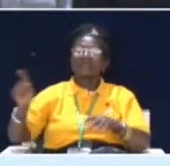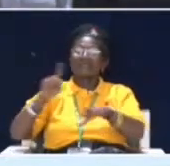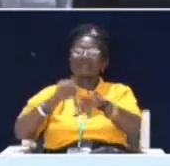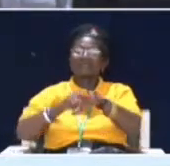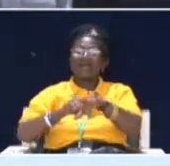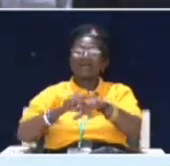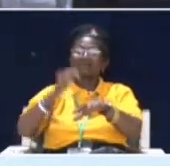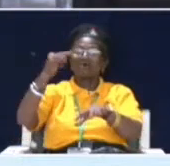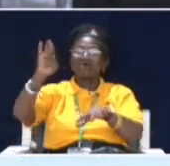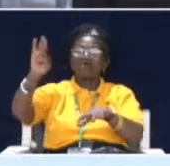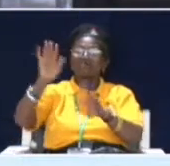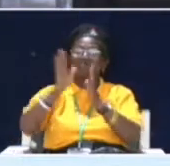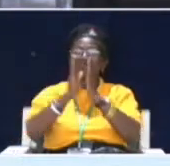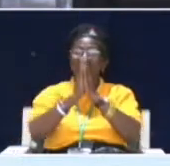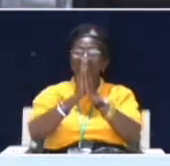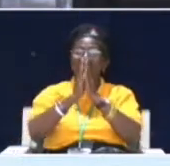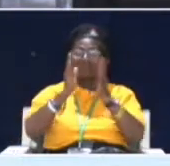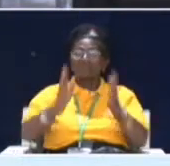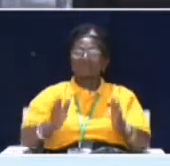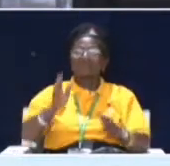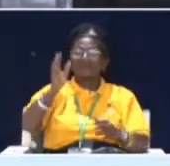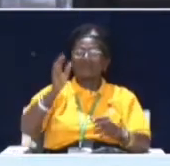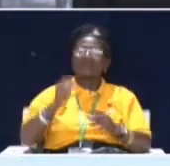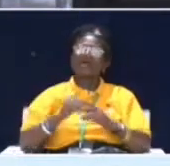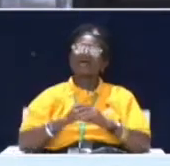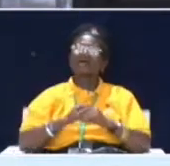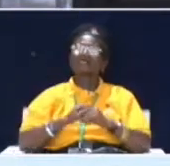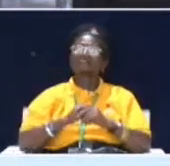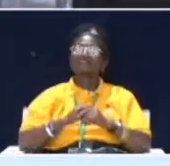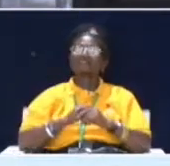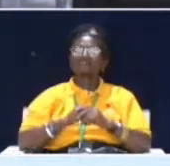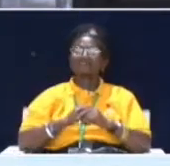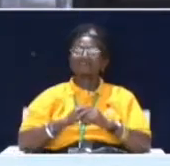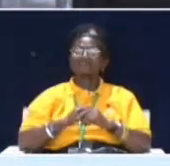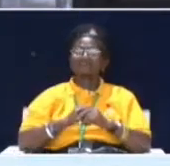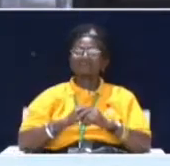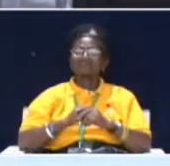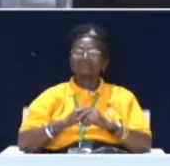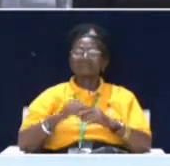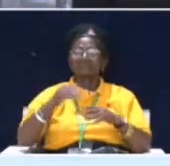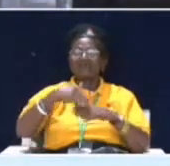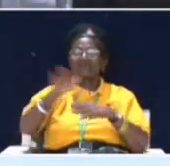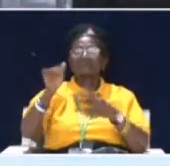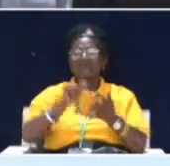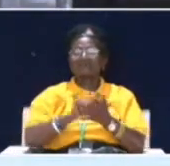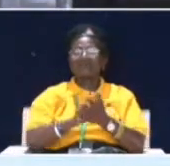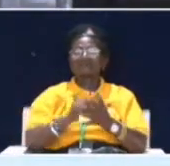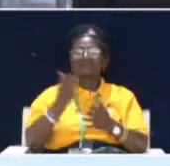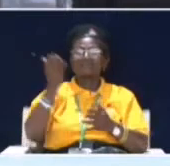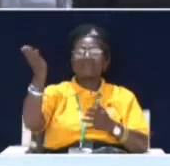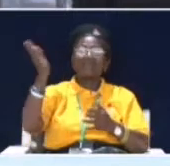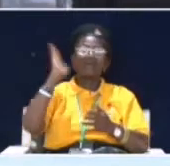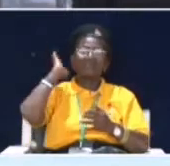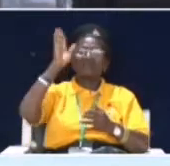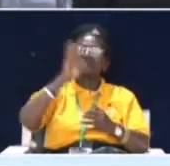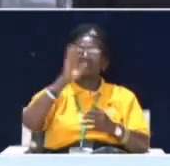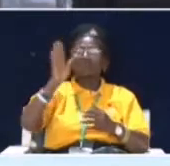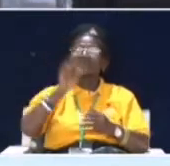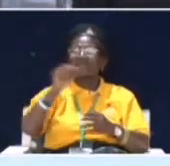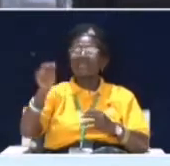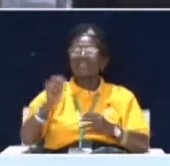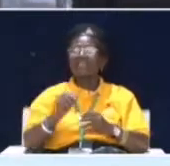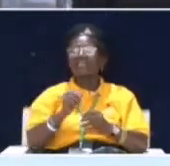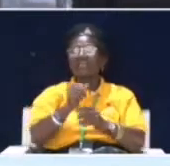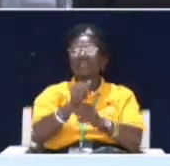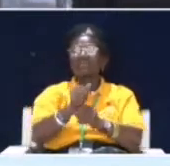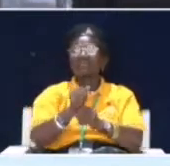Èyí láti bẹ̀ á lọ sínú àdúrà gbígbà. And after that, there be a brief talk that will lead